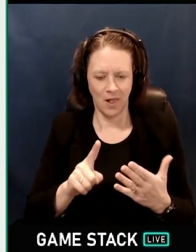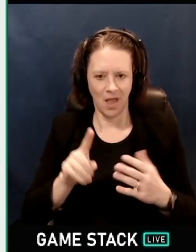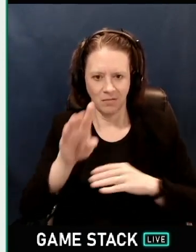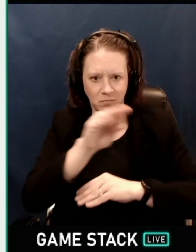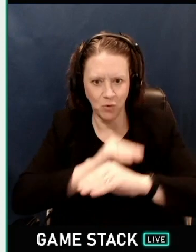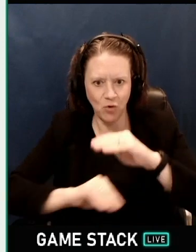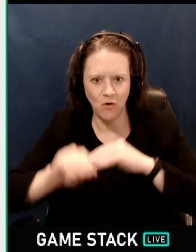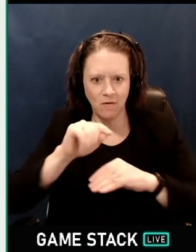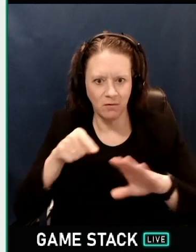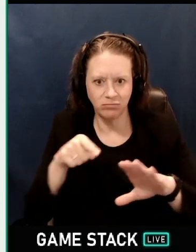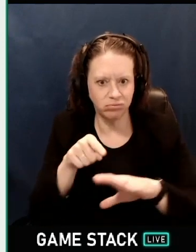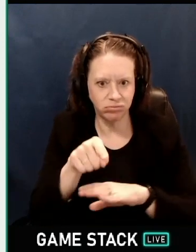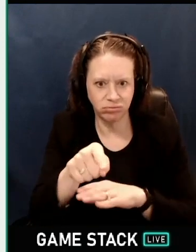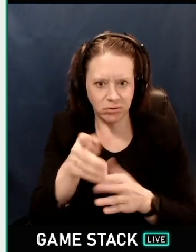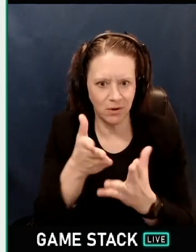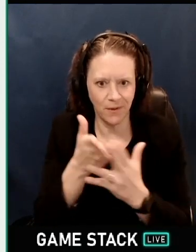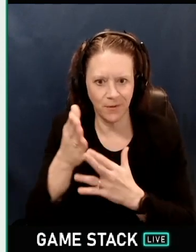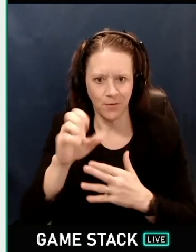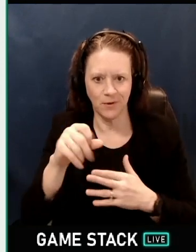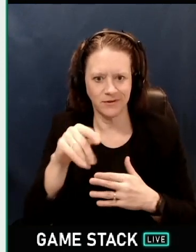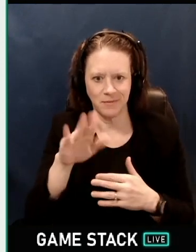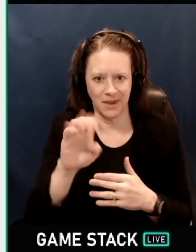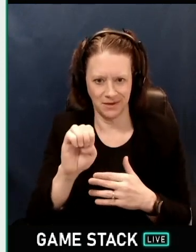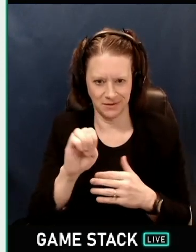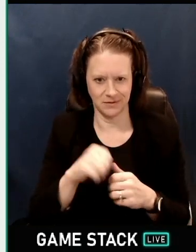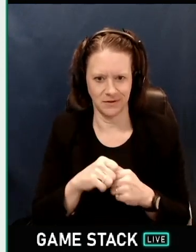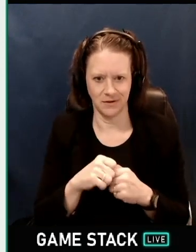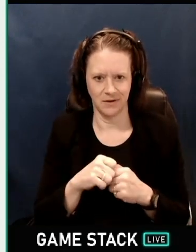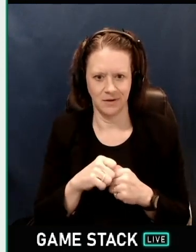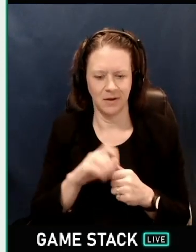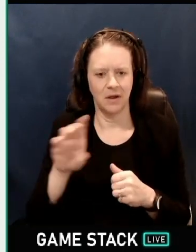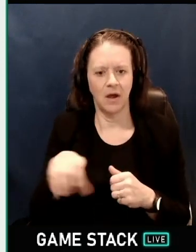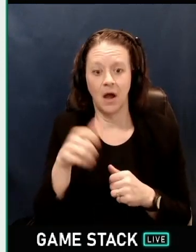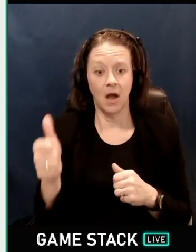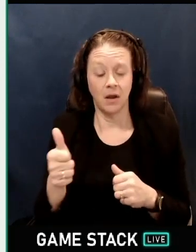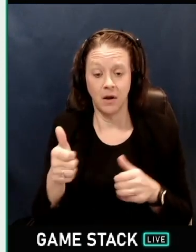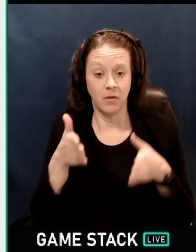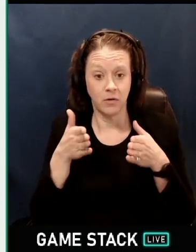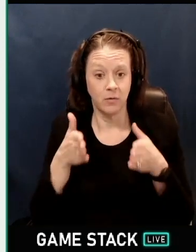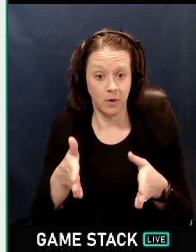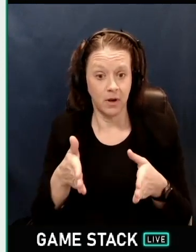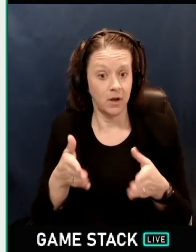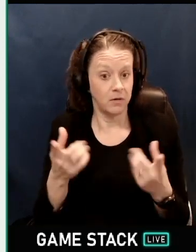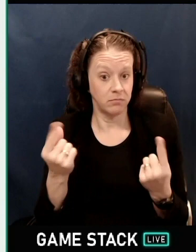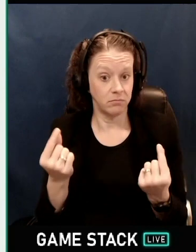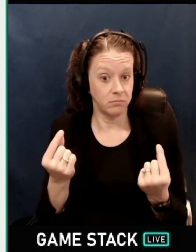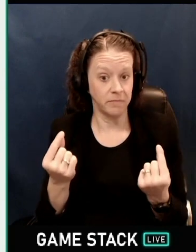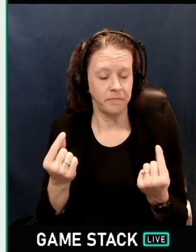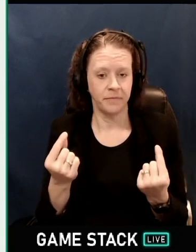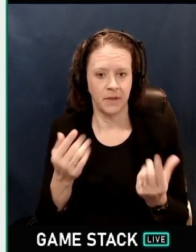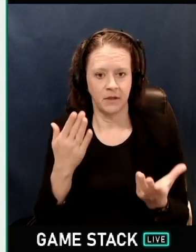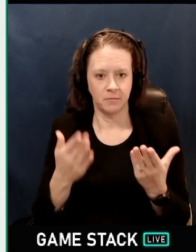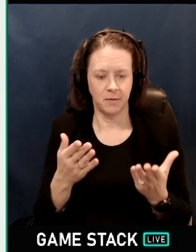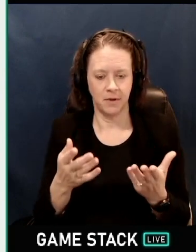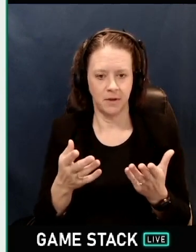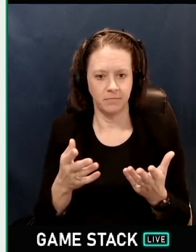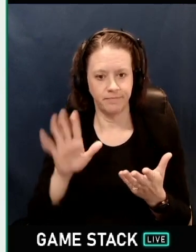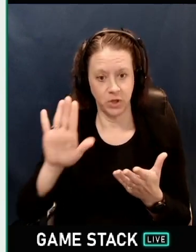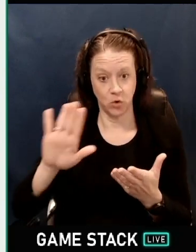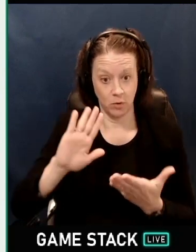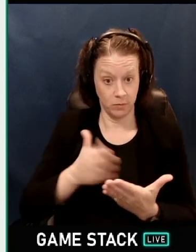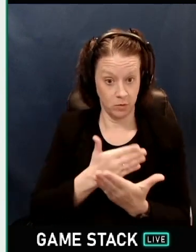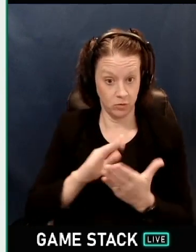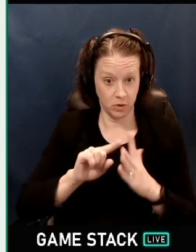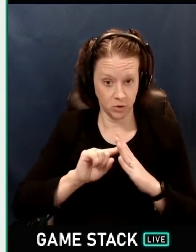that. Another technique that you could use is, say, take your music, start it off in the